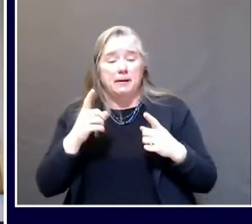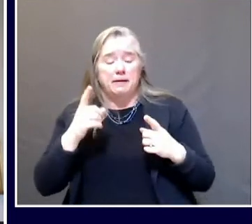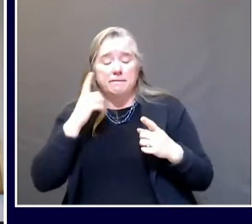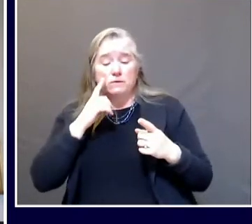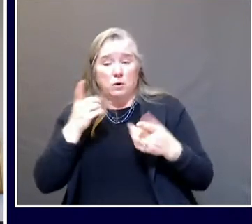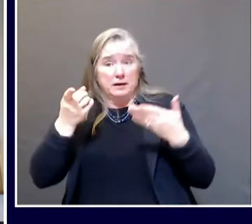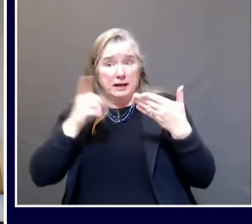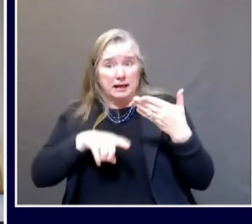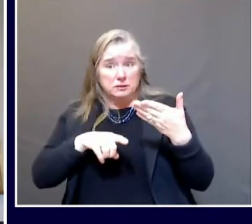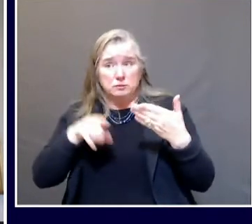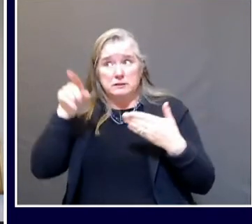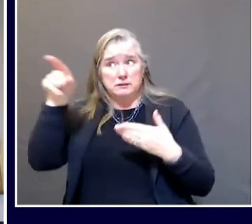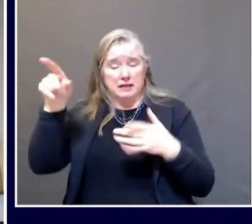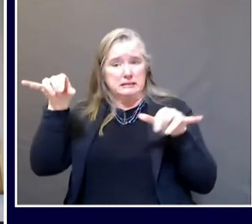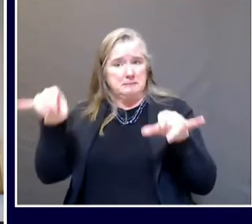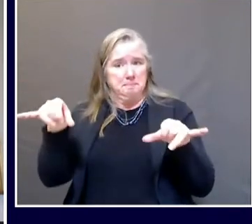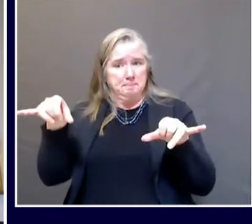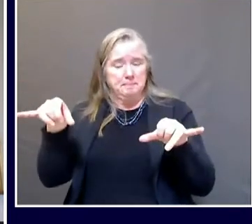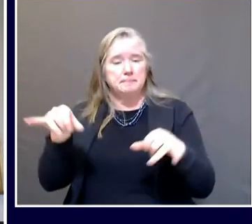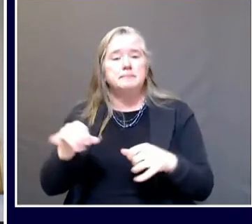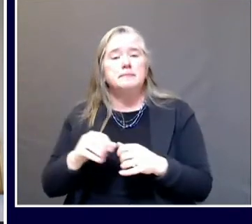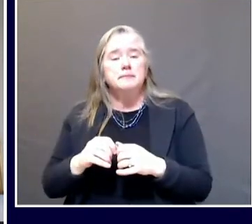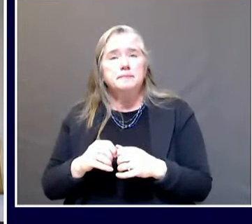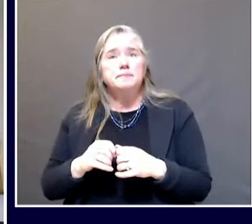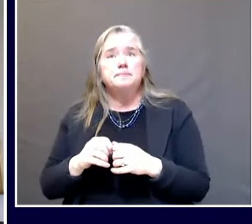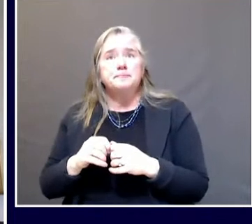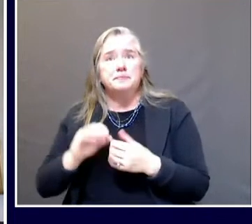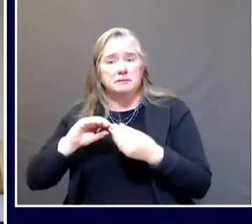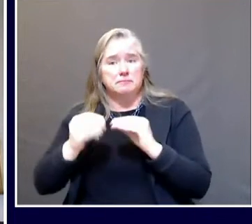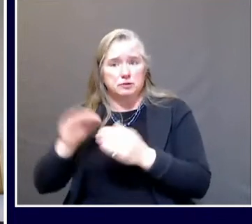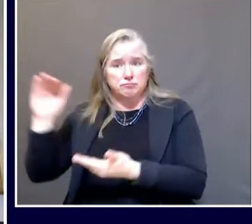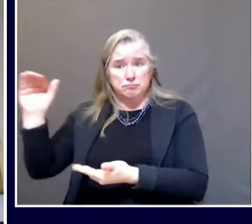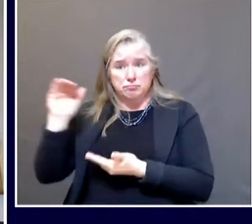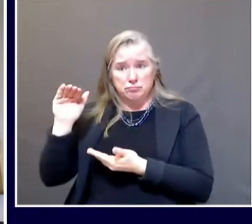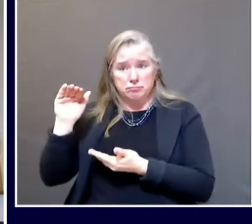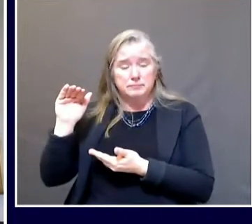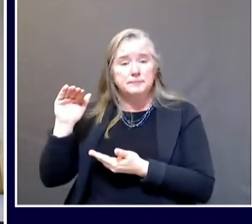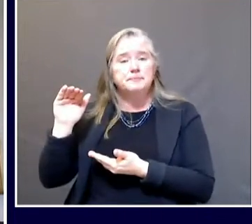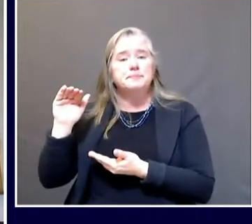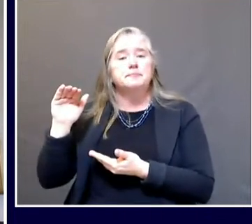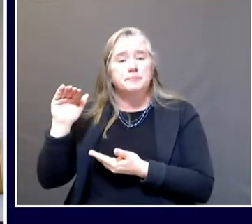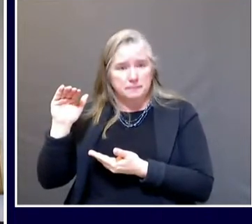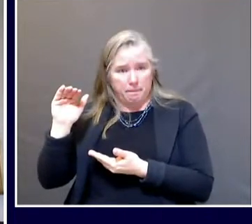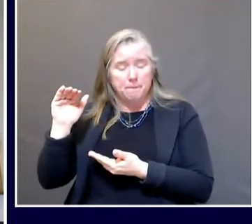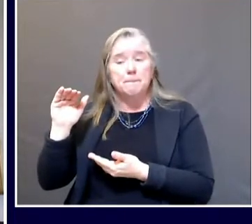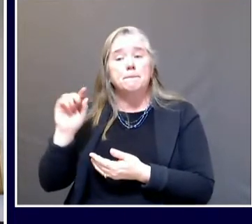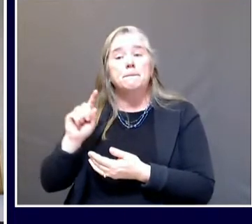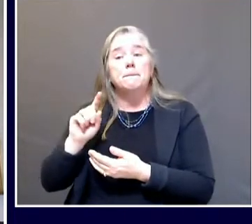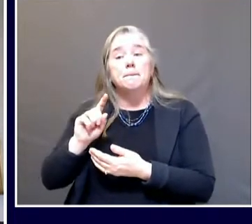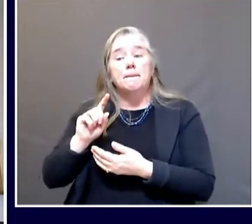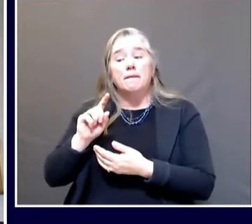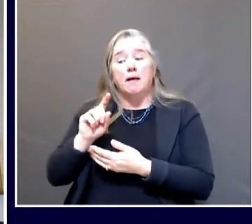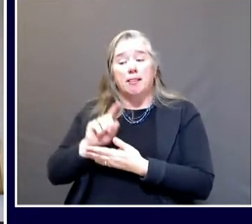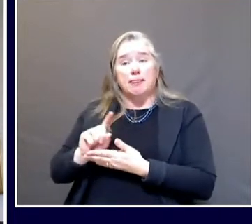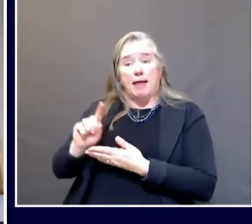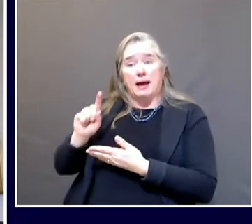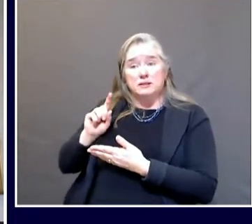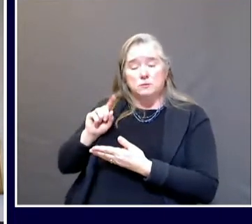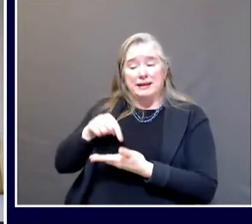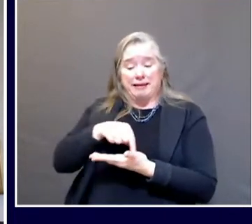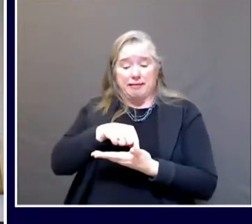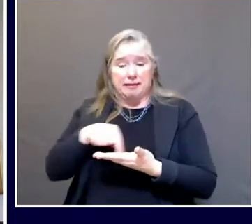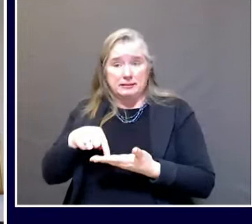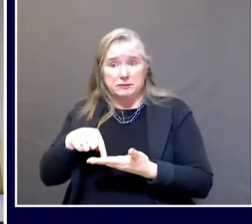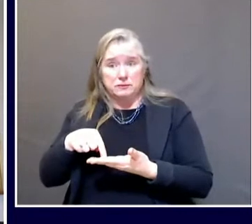changed. But again, it is important to note, Patty, that the allocations we have received last week, this week, and next week